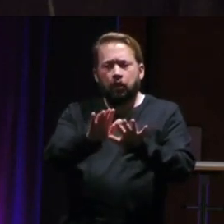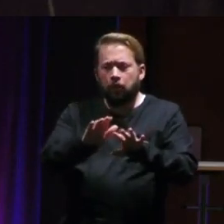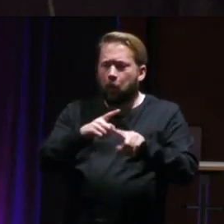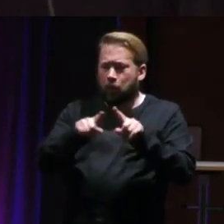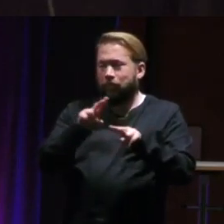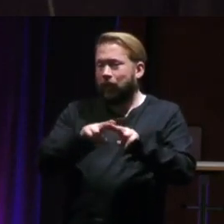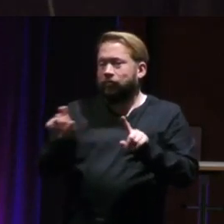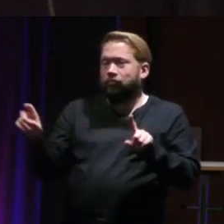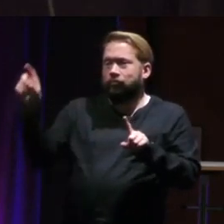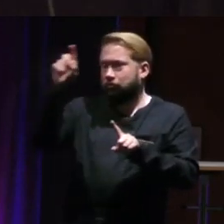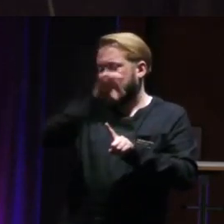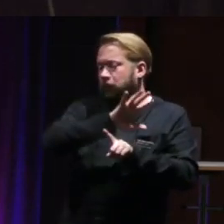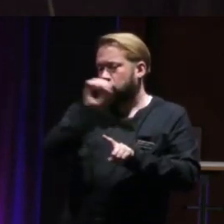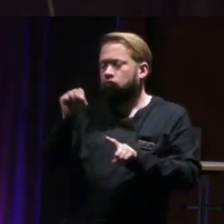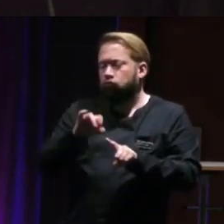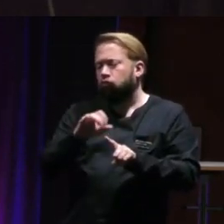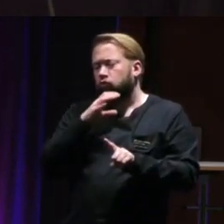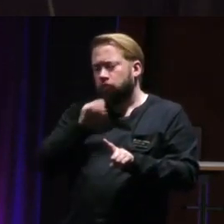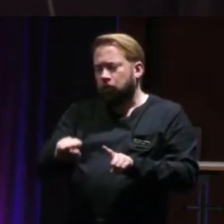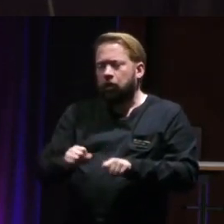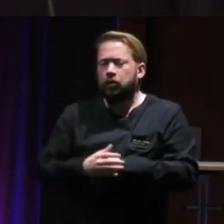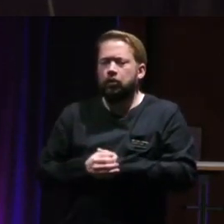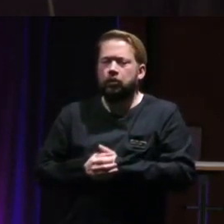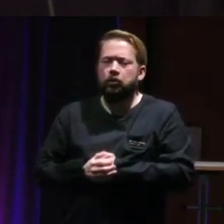And six in prisons, four